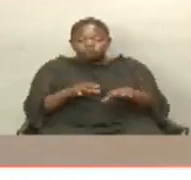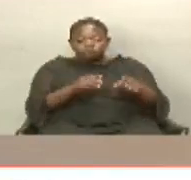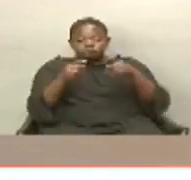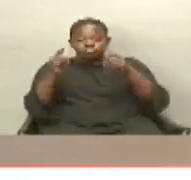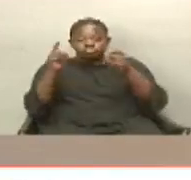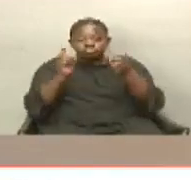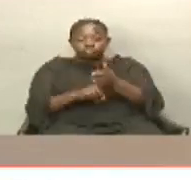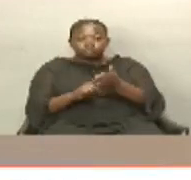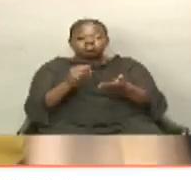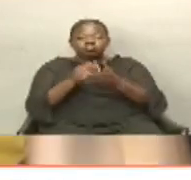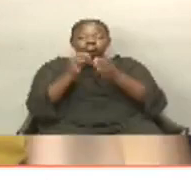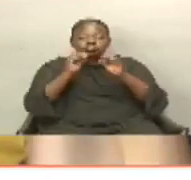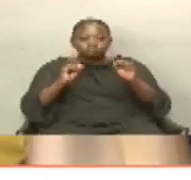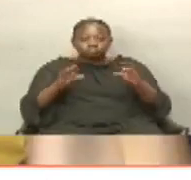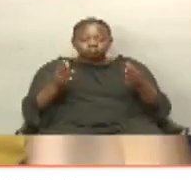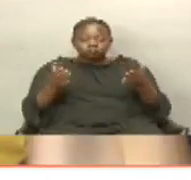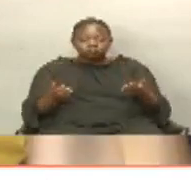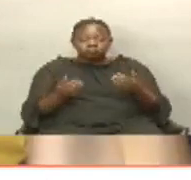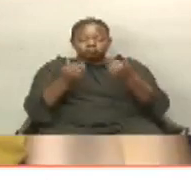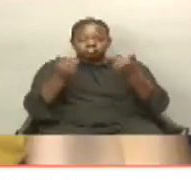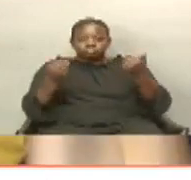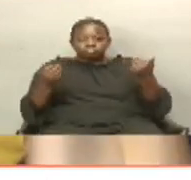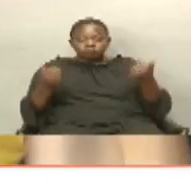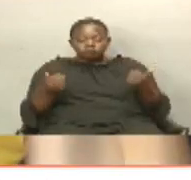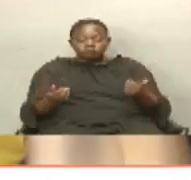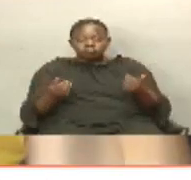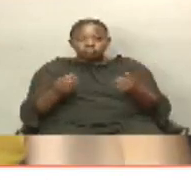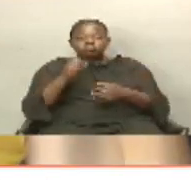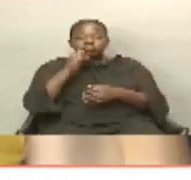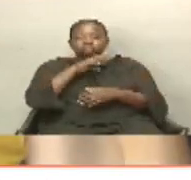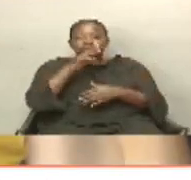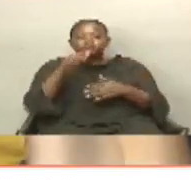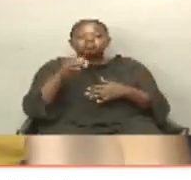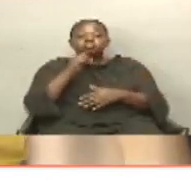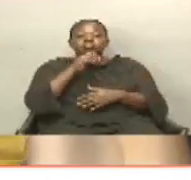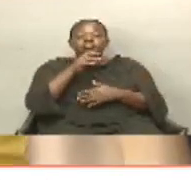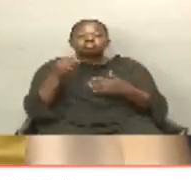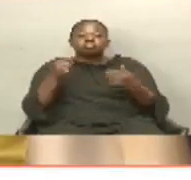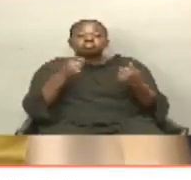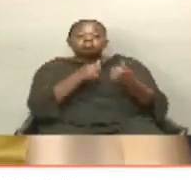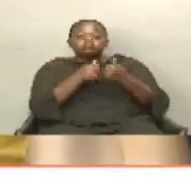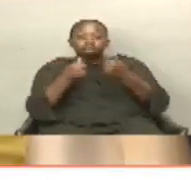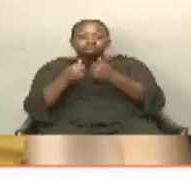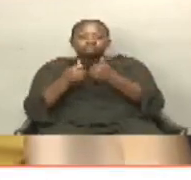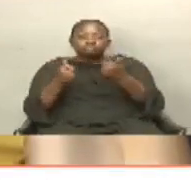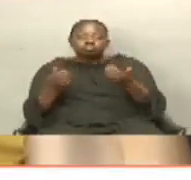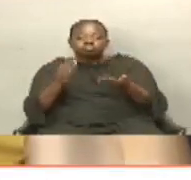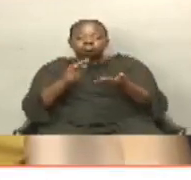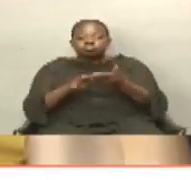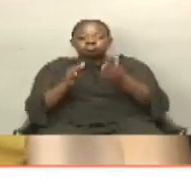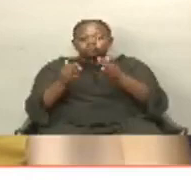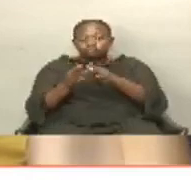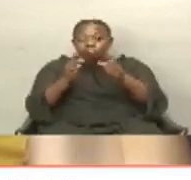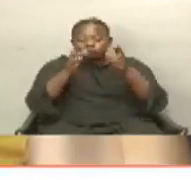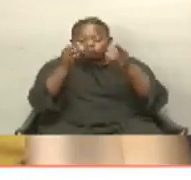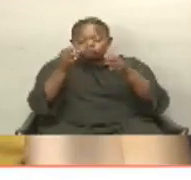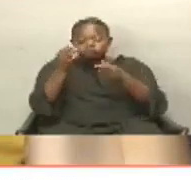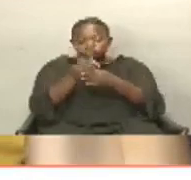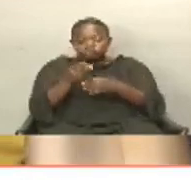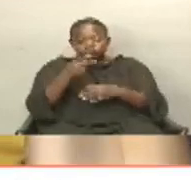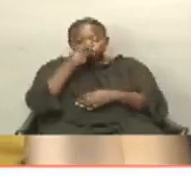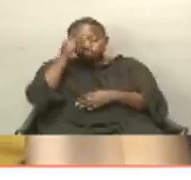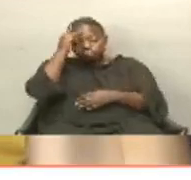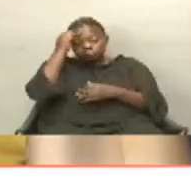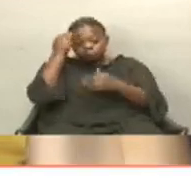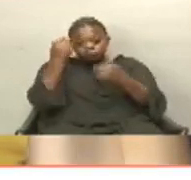natafuna kuyambivwa. Abana wabagala na bano vyeko kodo kuyomba na okulwana. Ebyafuka bana walio wakati wazadde babwe nga